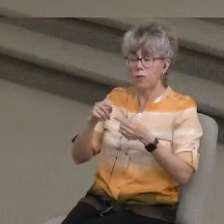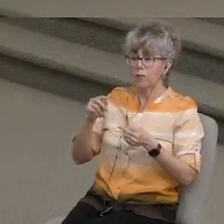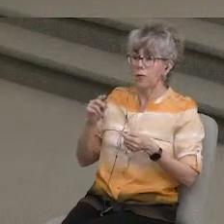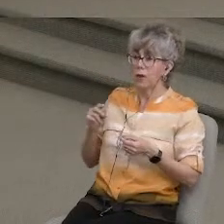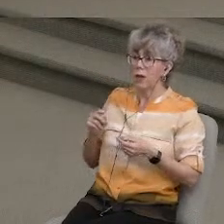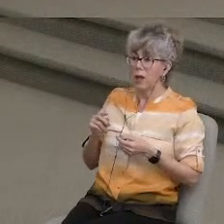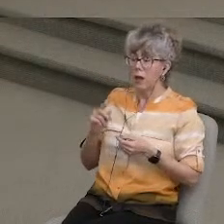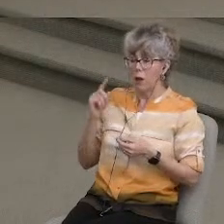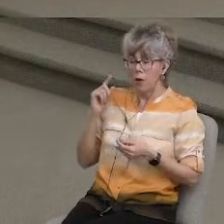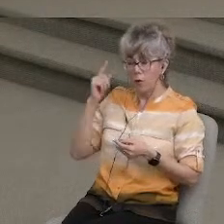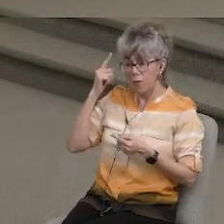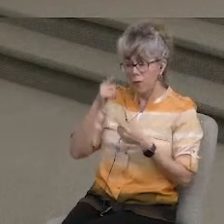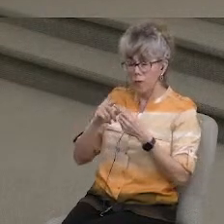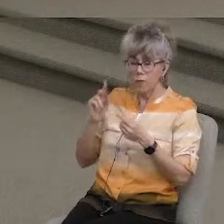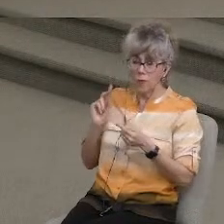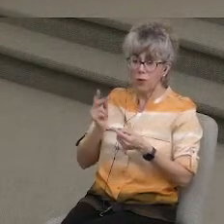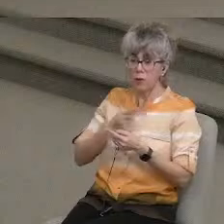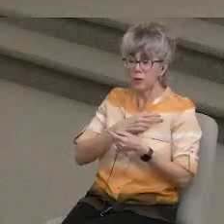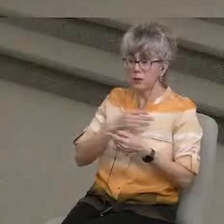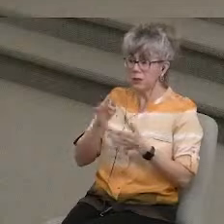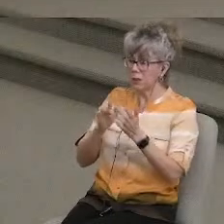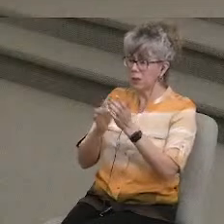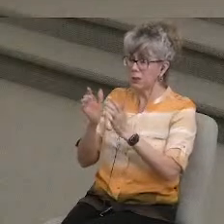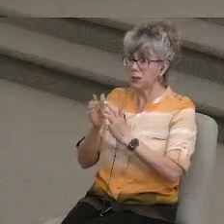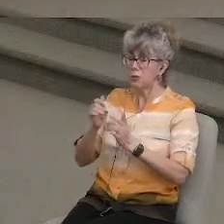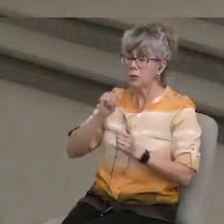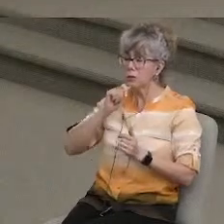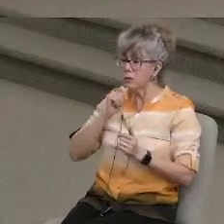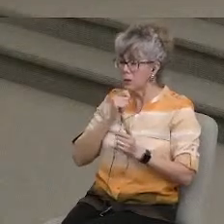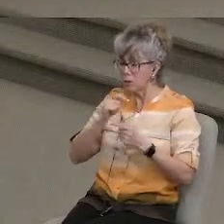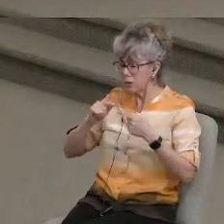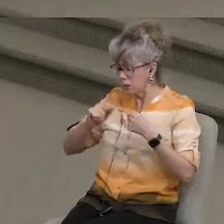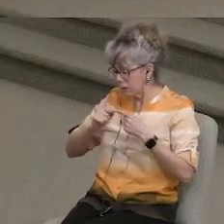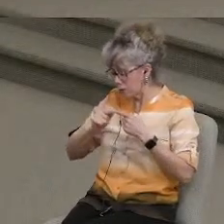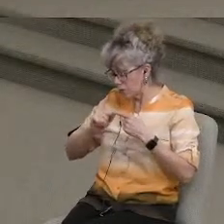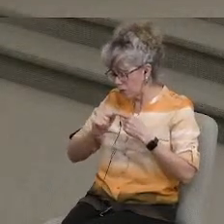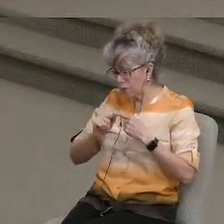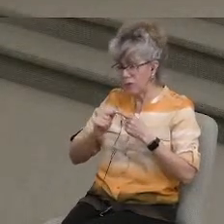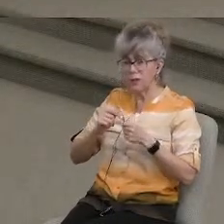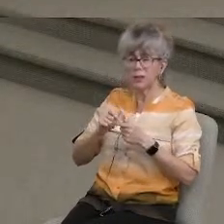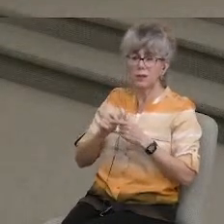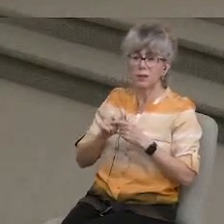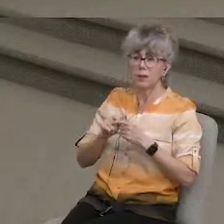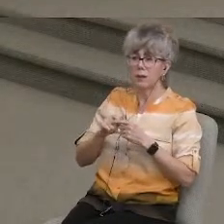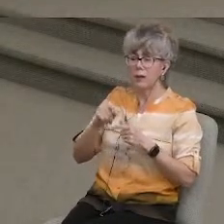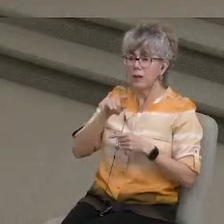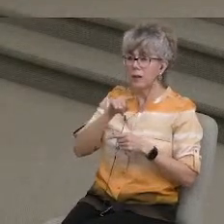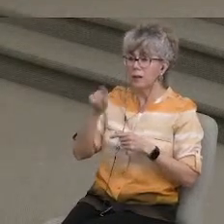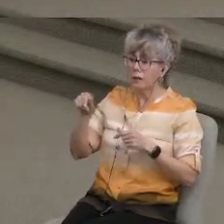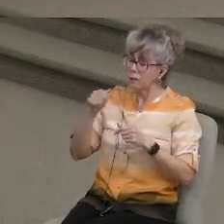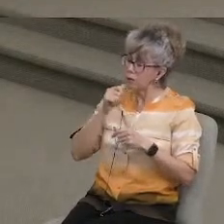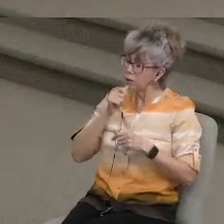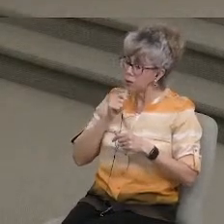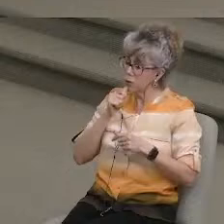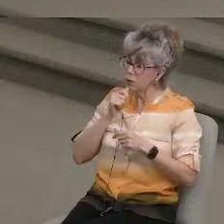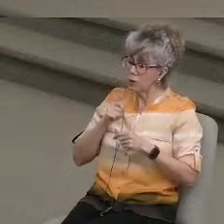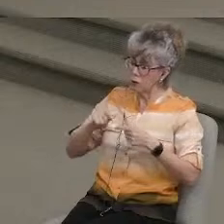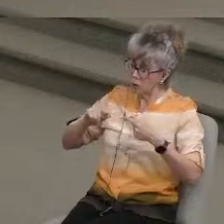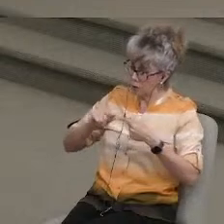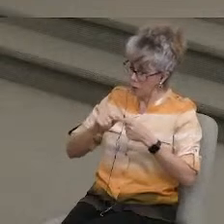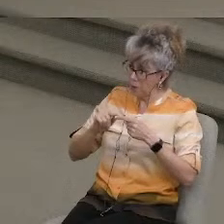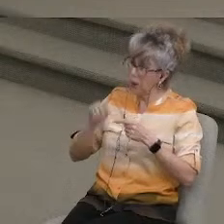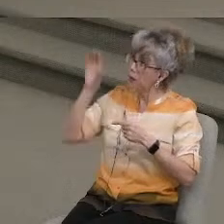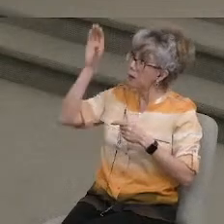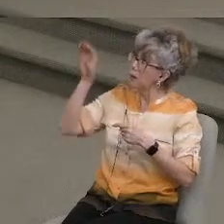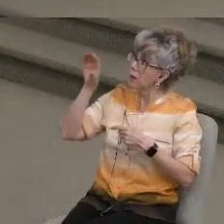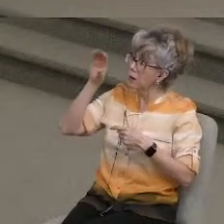garden? Jesus was in agony. He wanted a different way. He knew not only that he was going to have to endure the pain of the cross, but he was going to